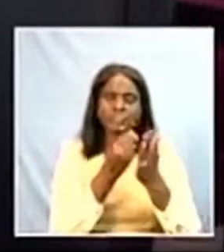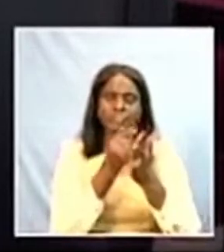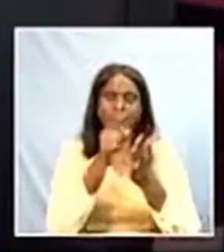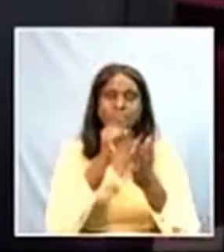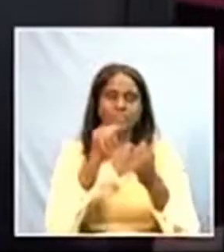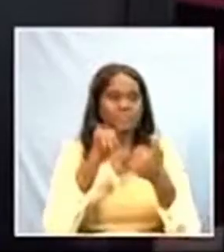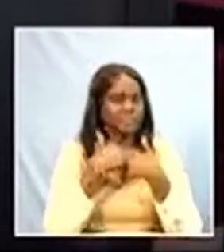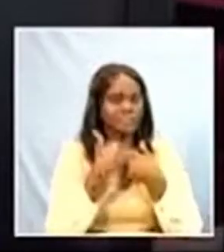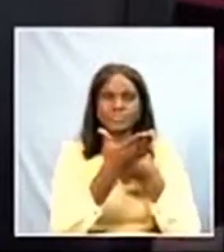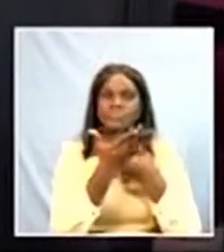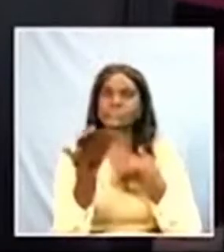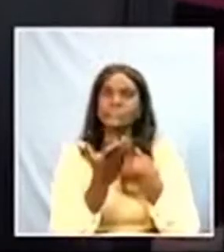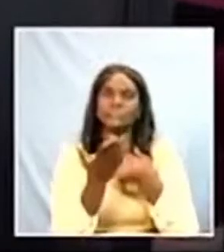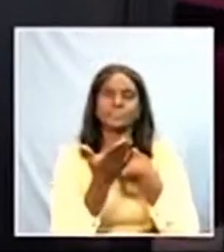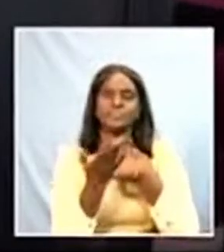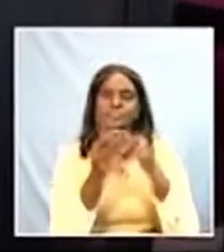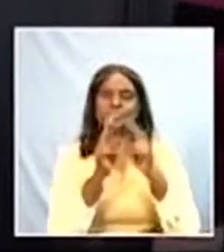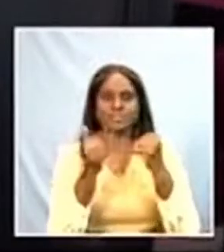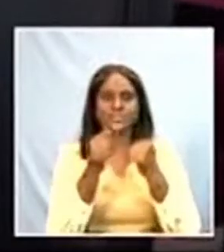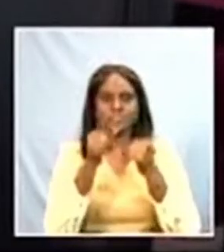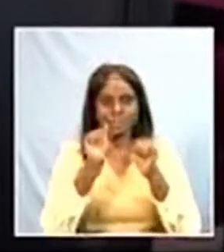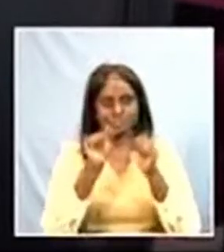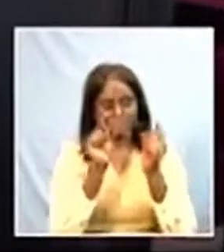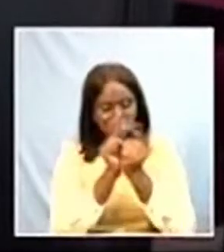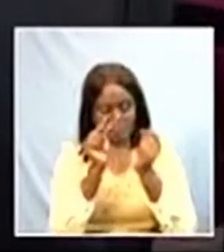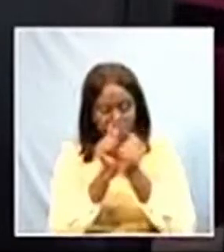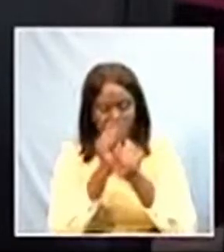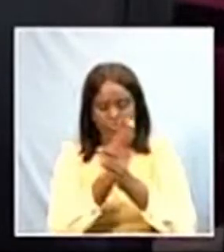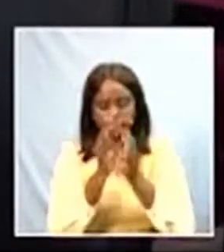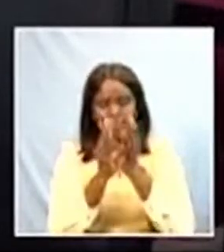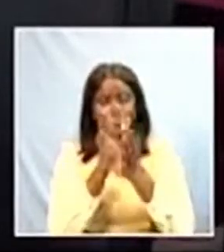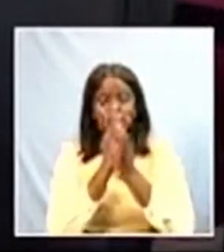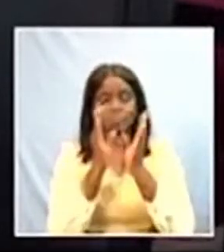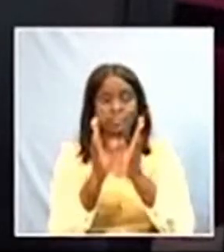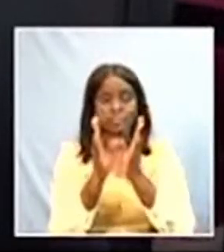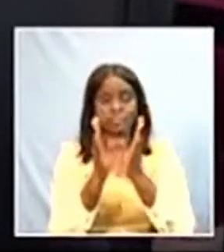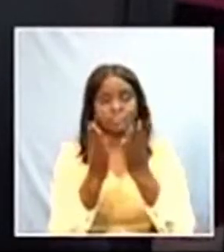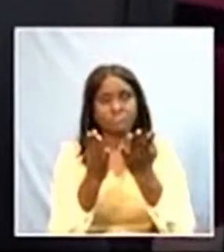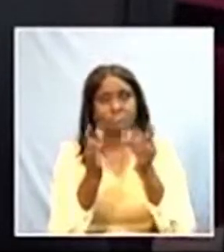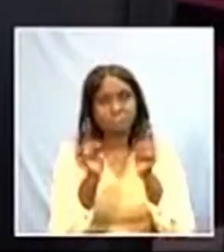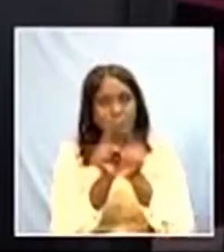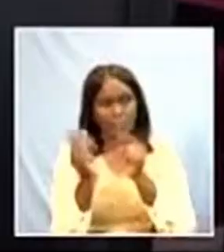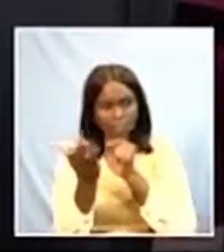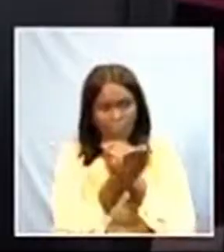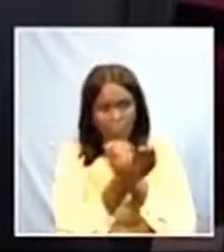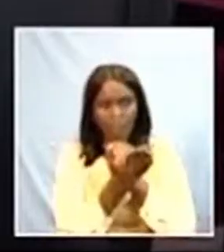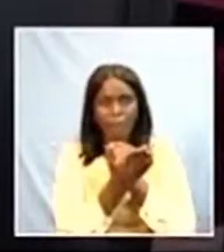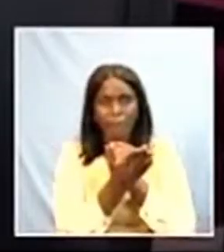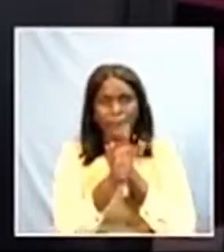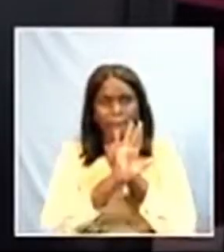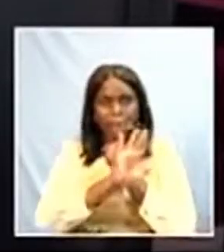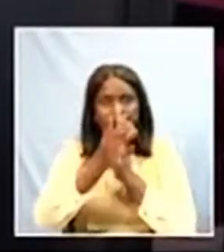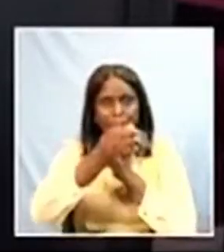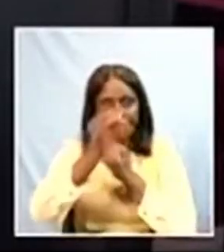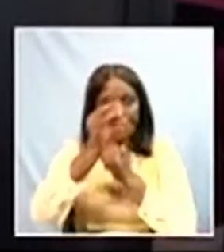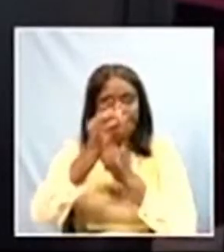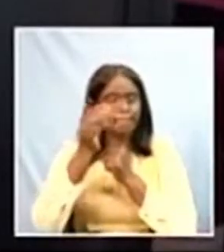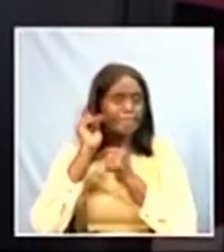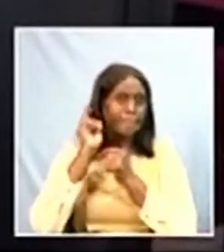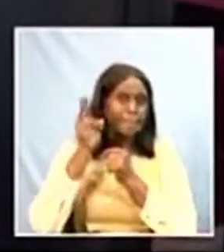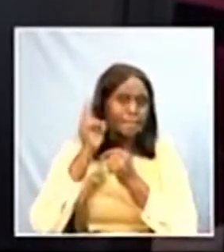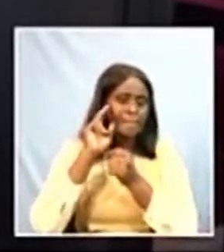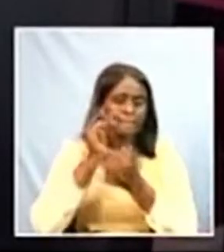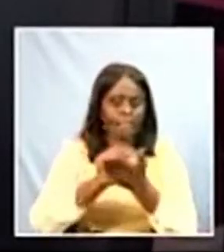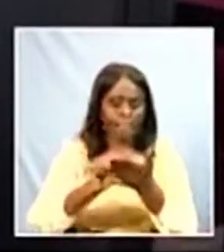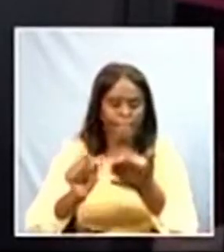have been there. So you would meet with a contractor. These are your own background notes